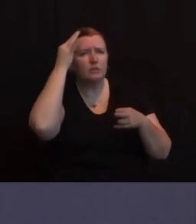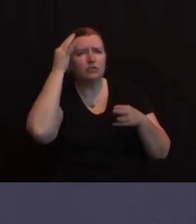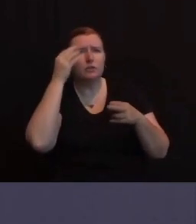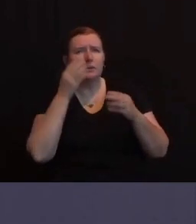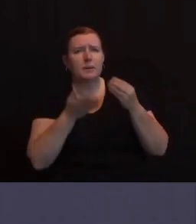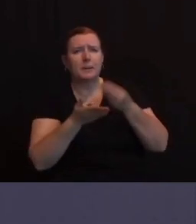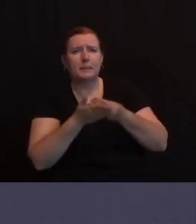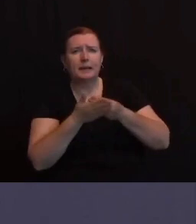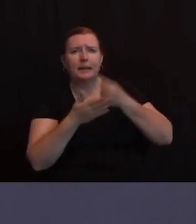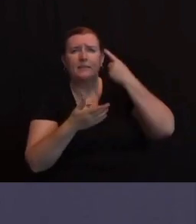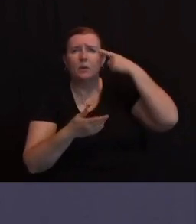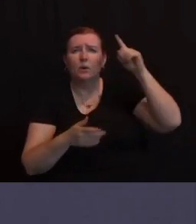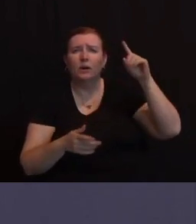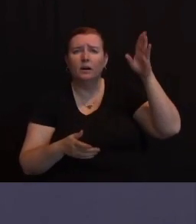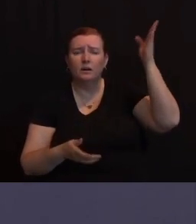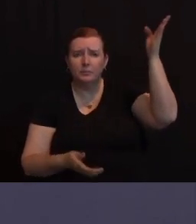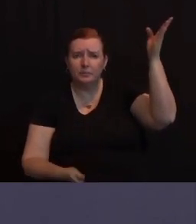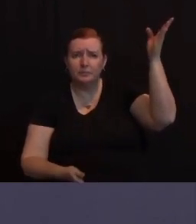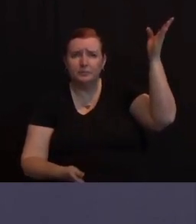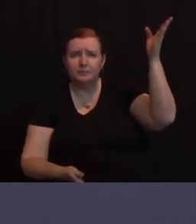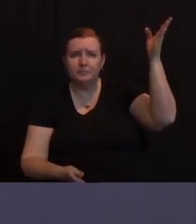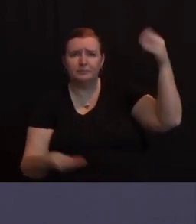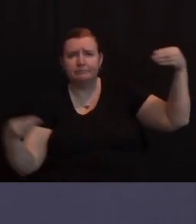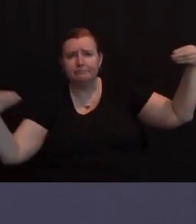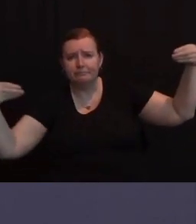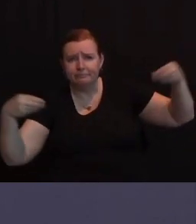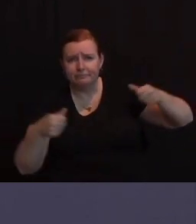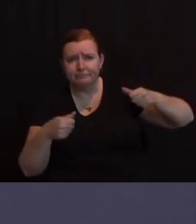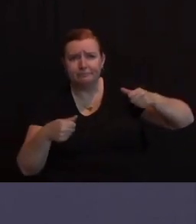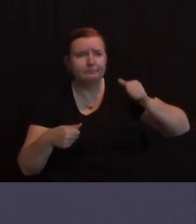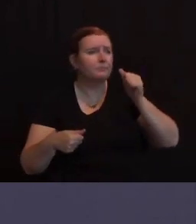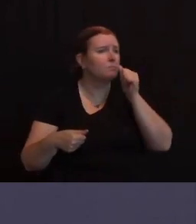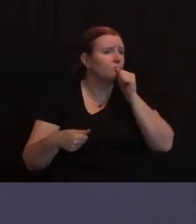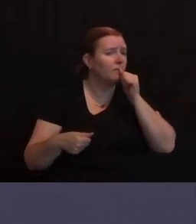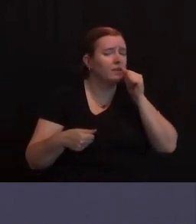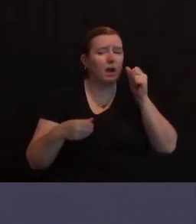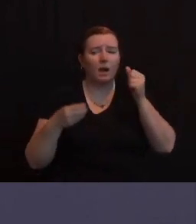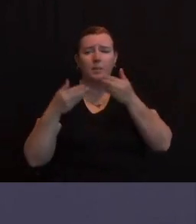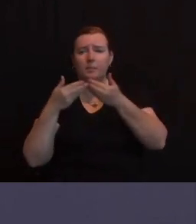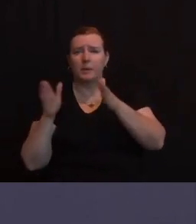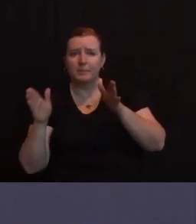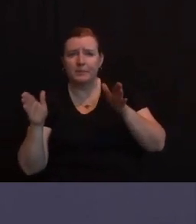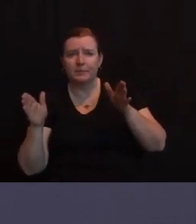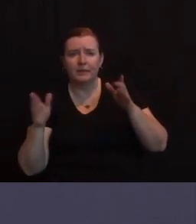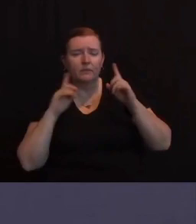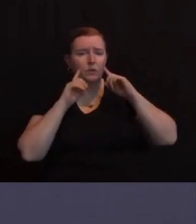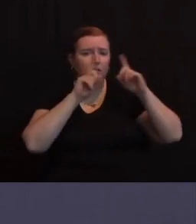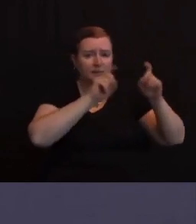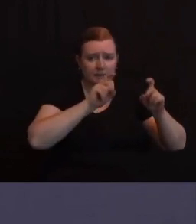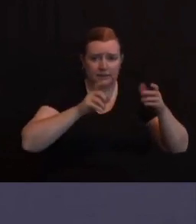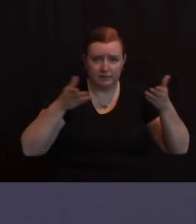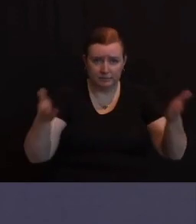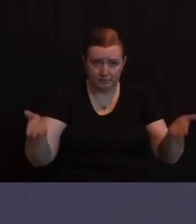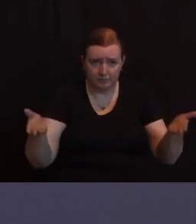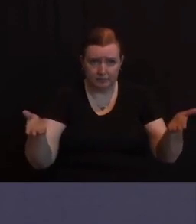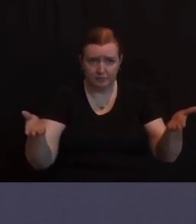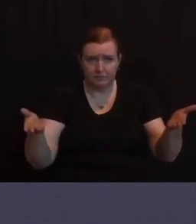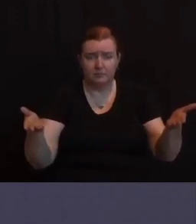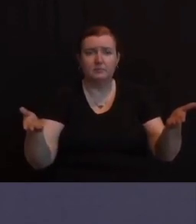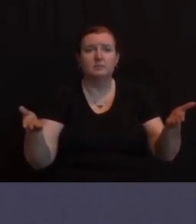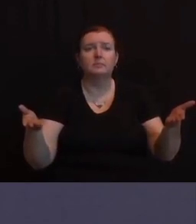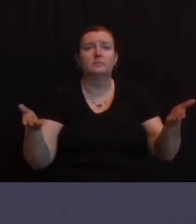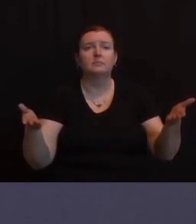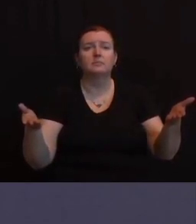public-private model for testing. Can you describe more detail about this statewide model? Will this help eliminate backlogs that are a result of the nationwide